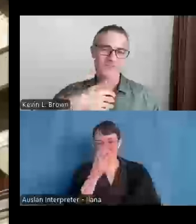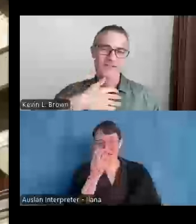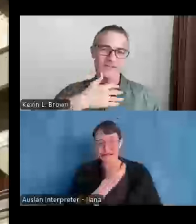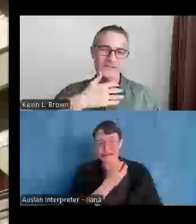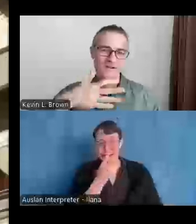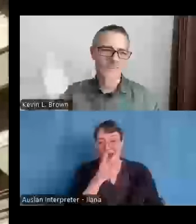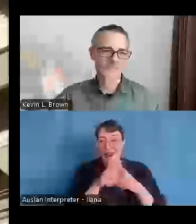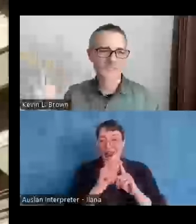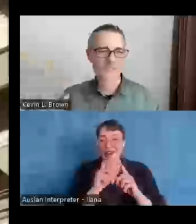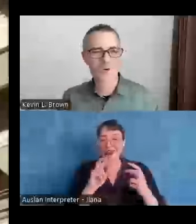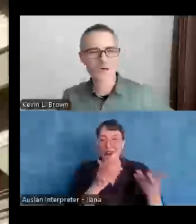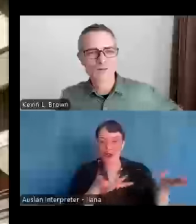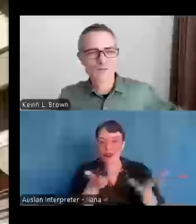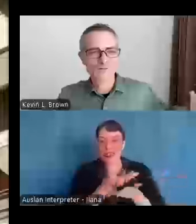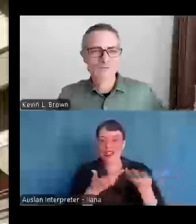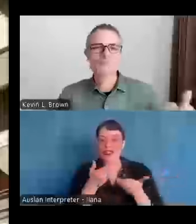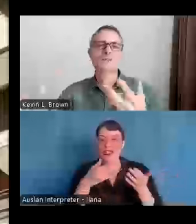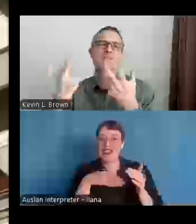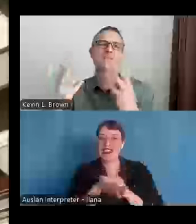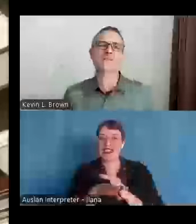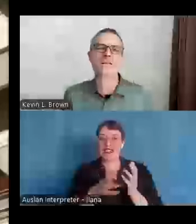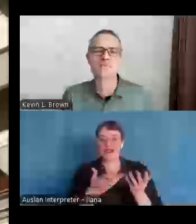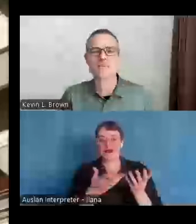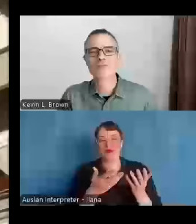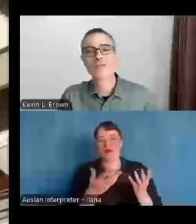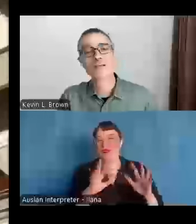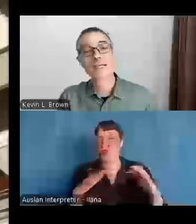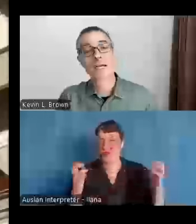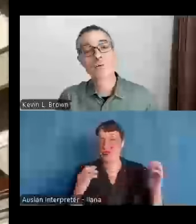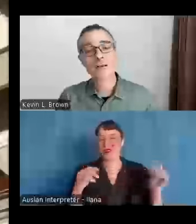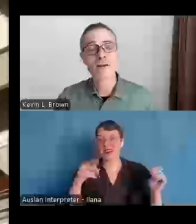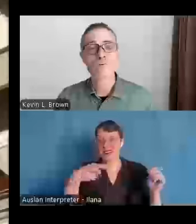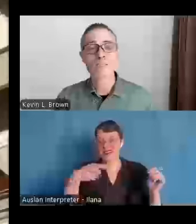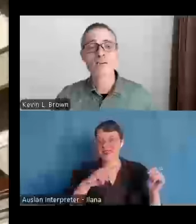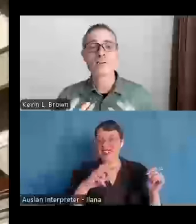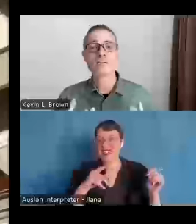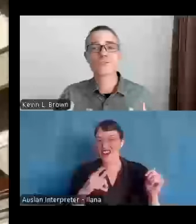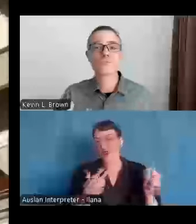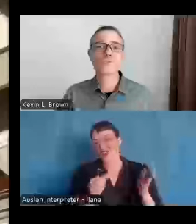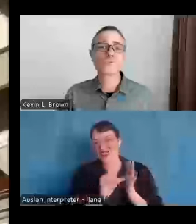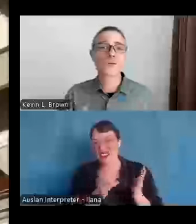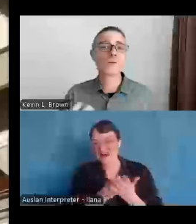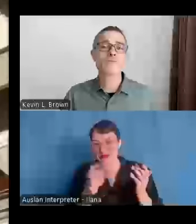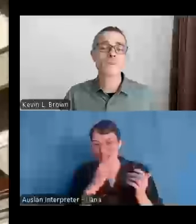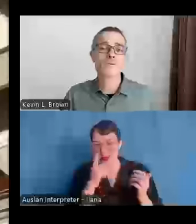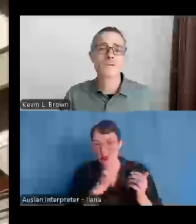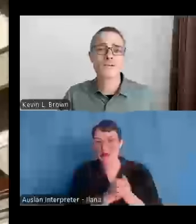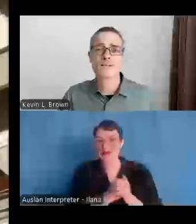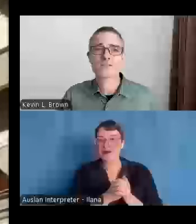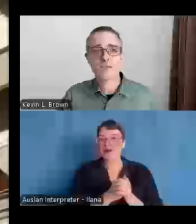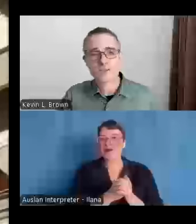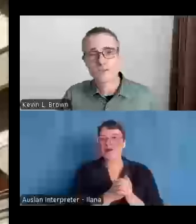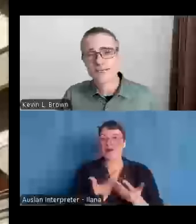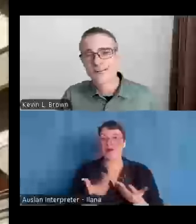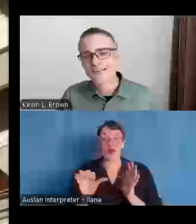was a conference where a lot of nonprofits and funders came together, and a grant maker was giving these two nonprofit leaders a chance